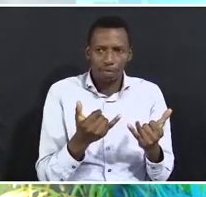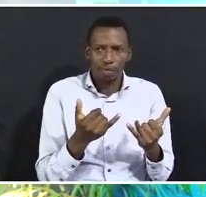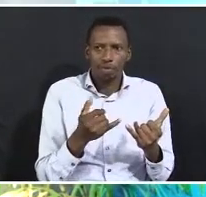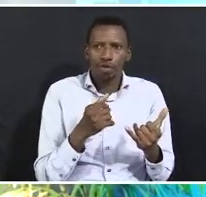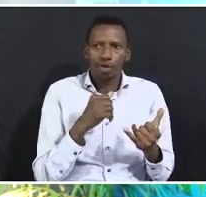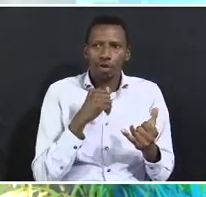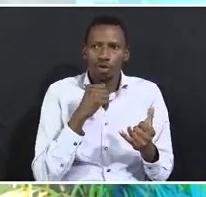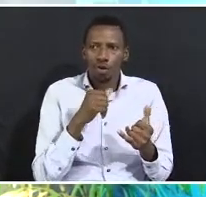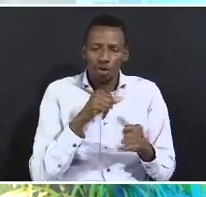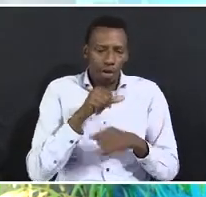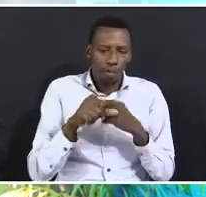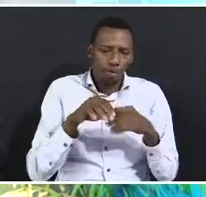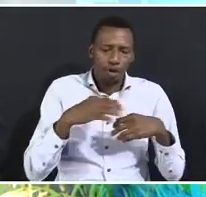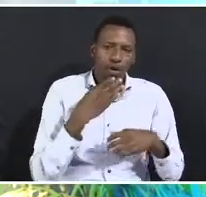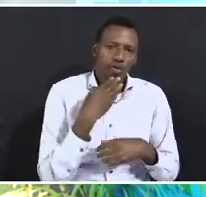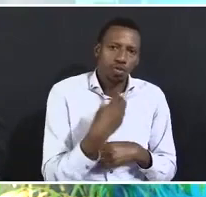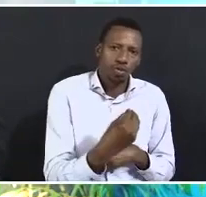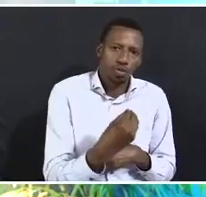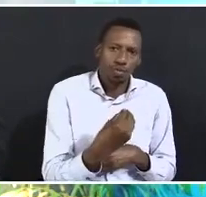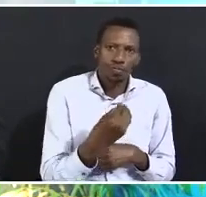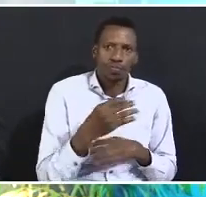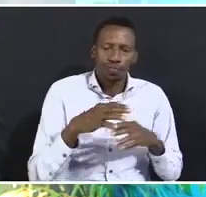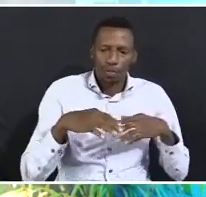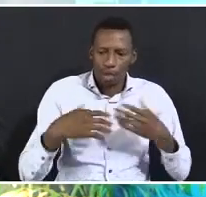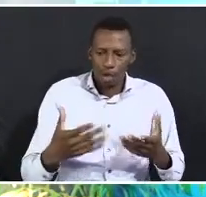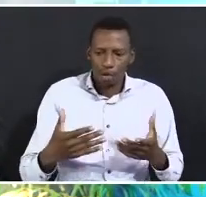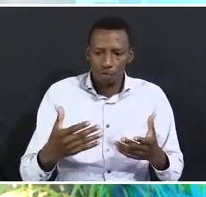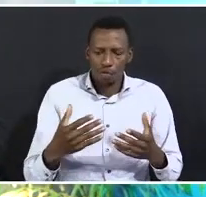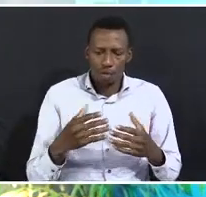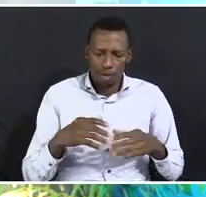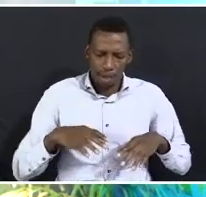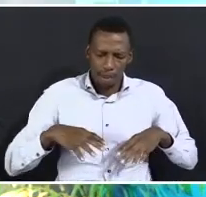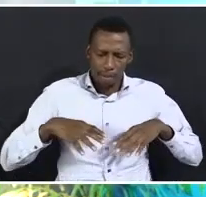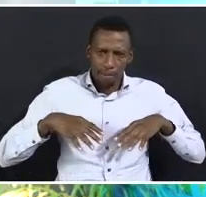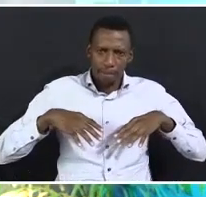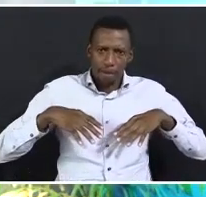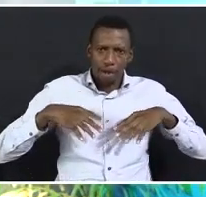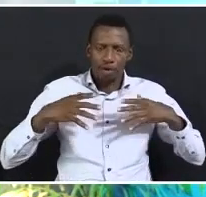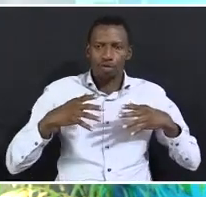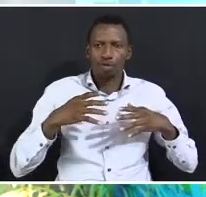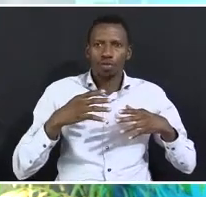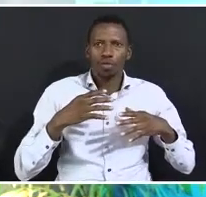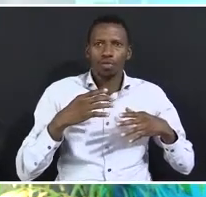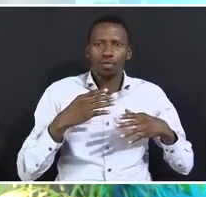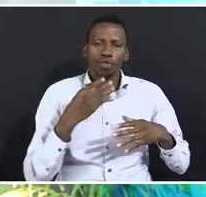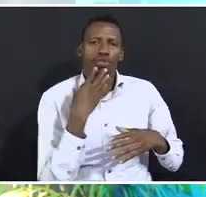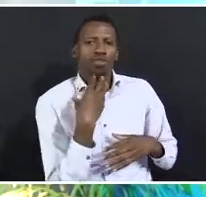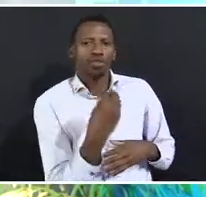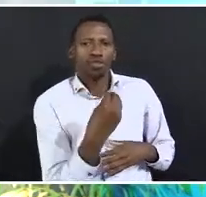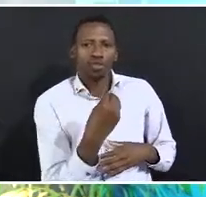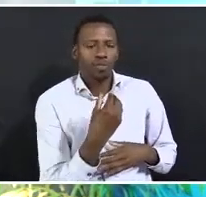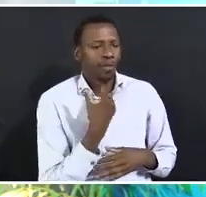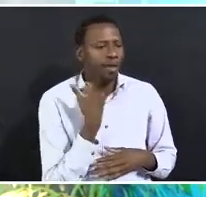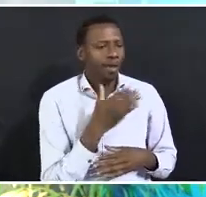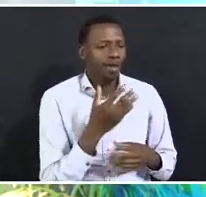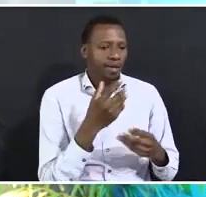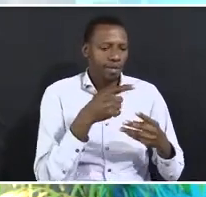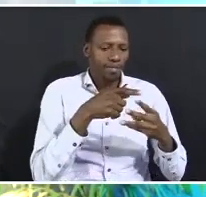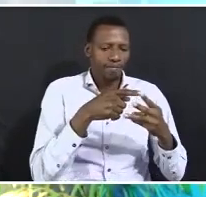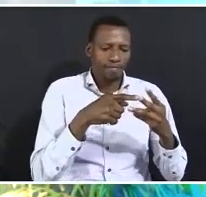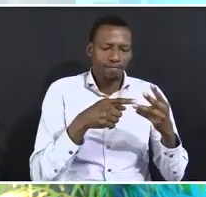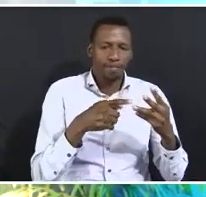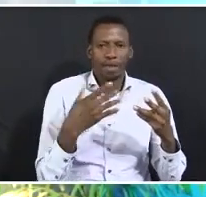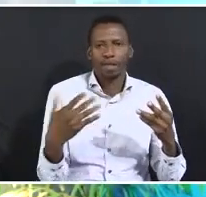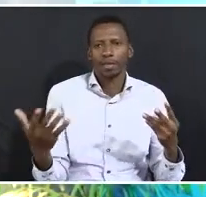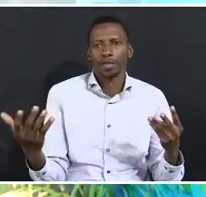are proud. Because Jews are a proud Jew. Hated three things. And they could thank God for